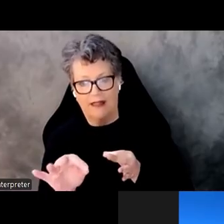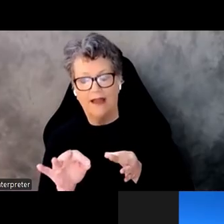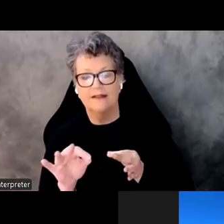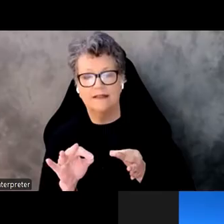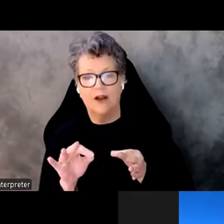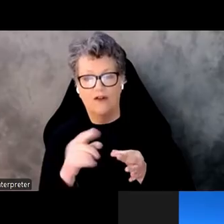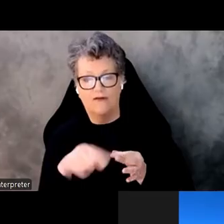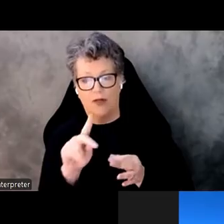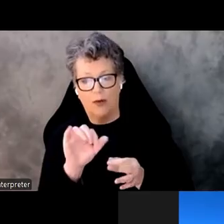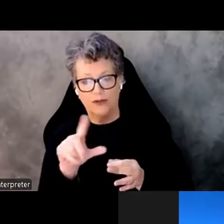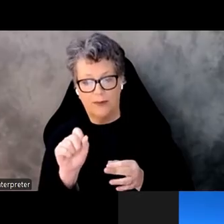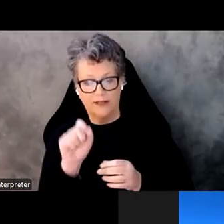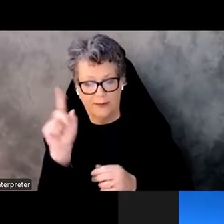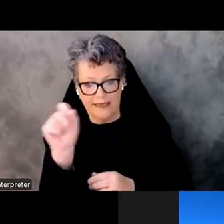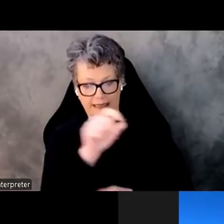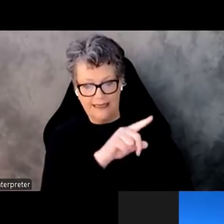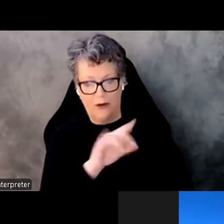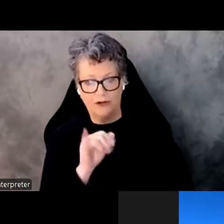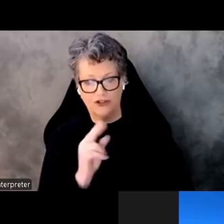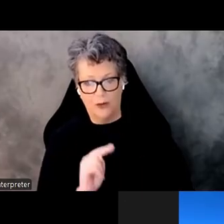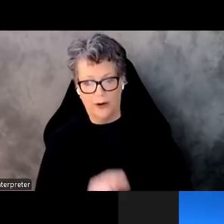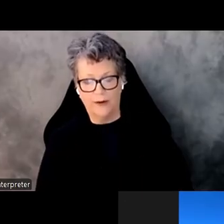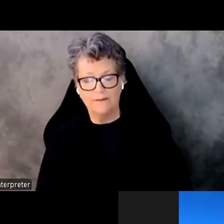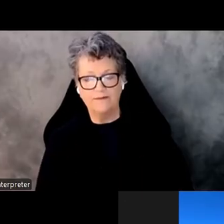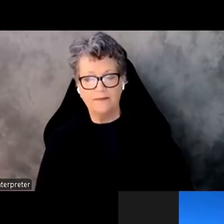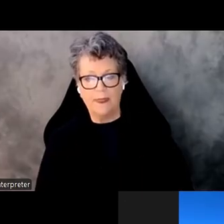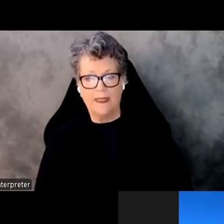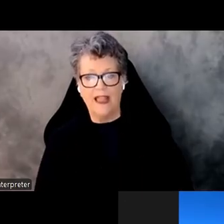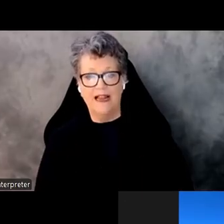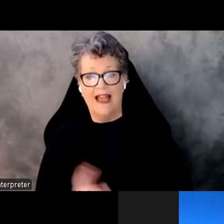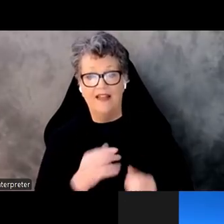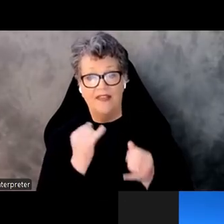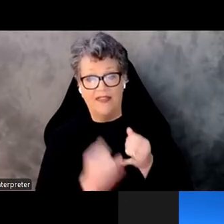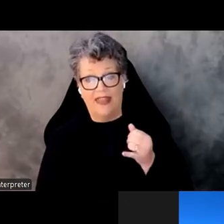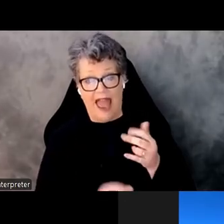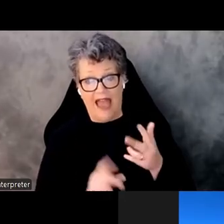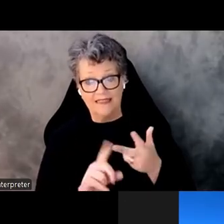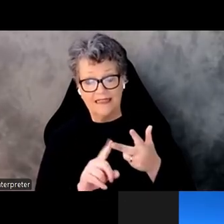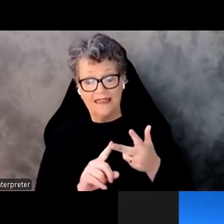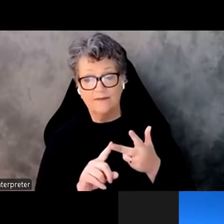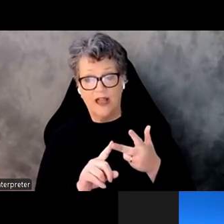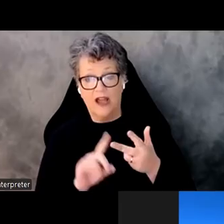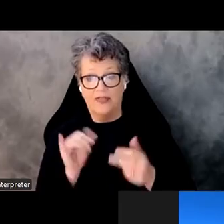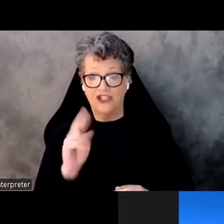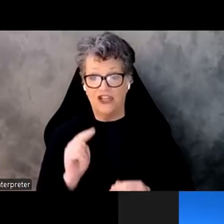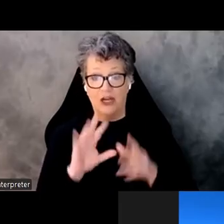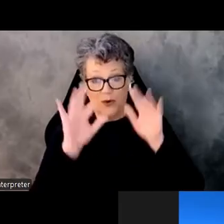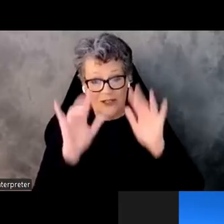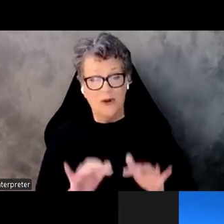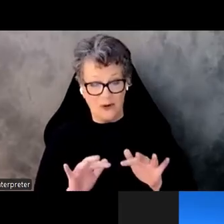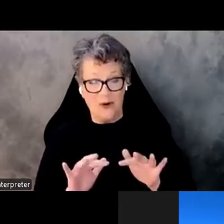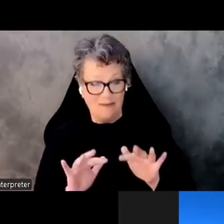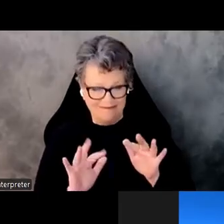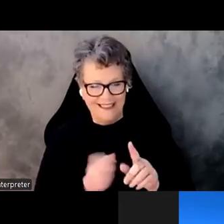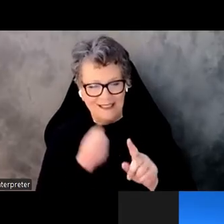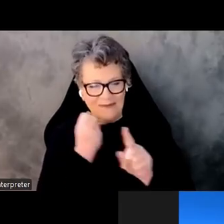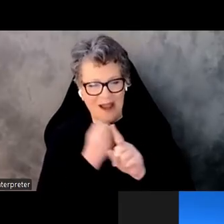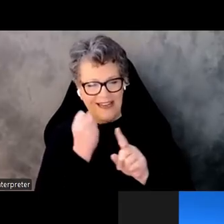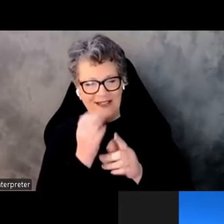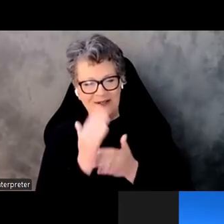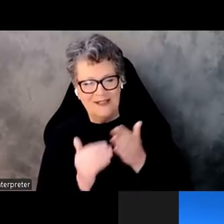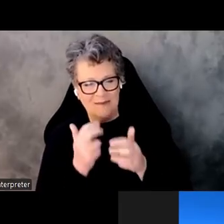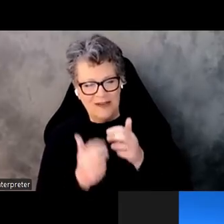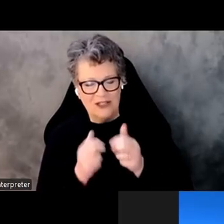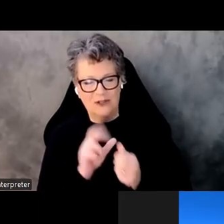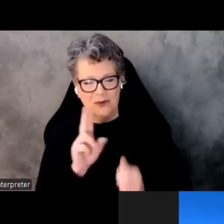those bills being sent out in January. And then the last is talk about the January snowstorm. We ran into some issues with